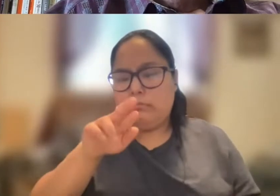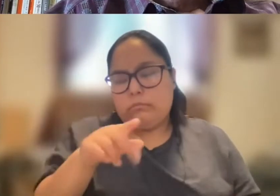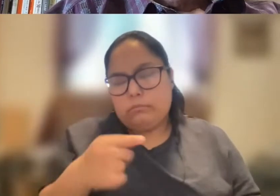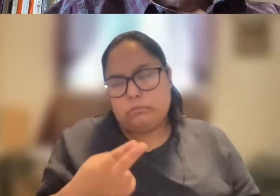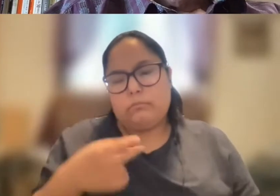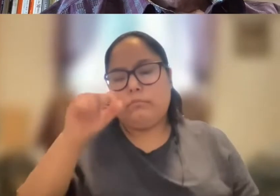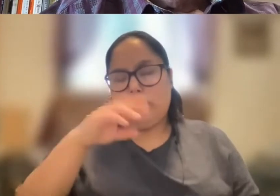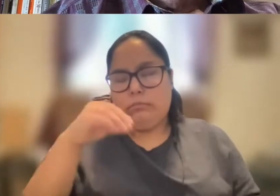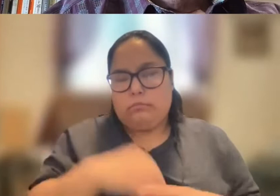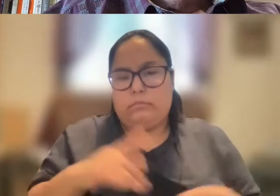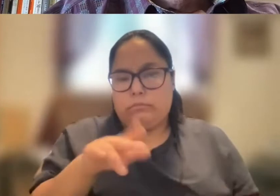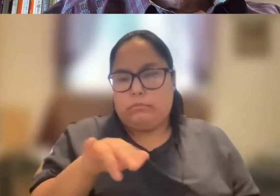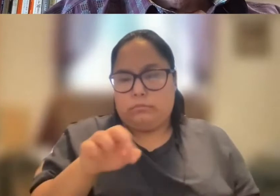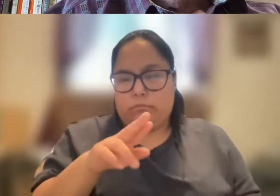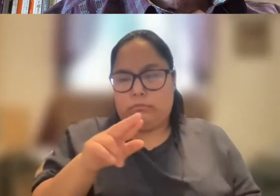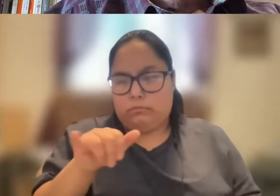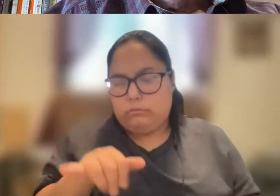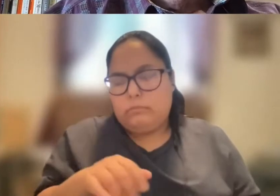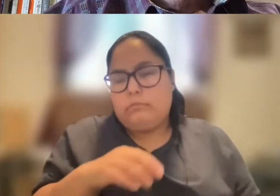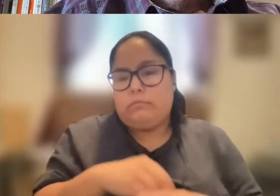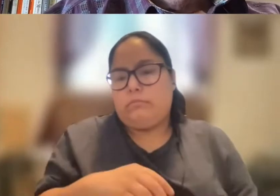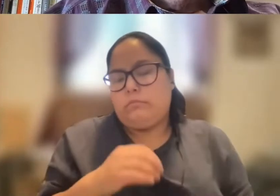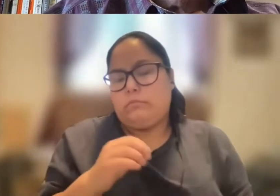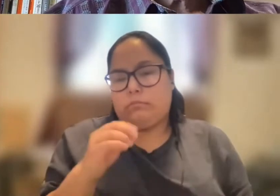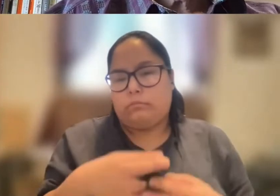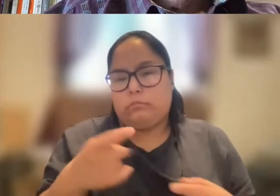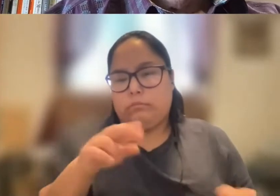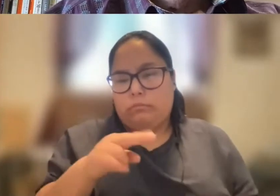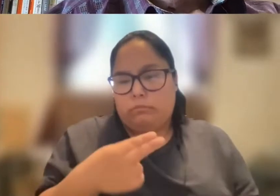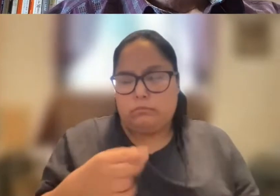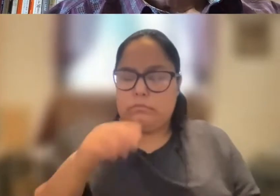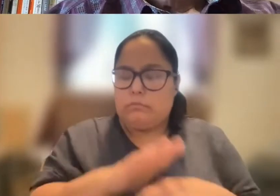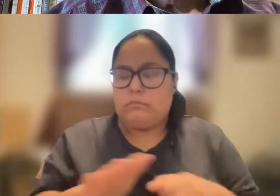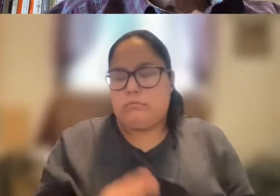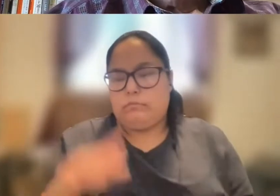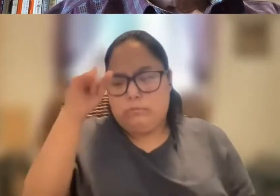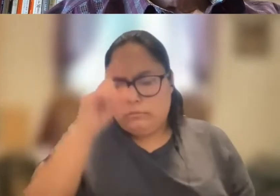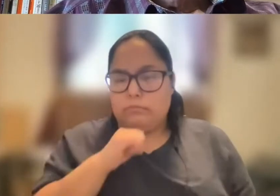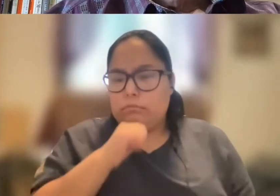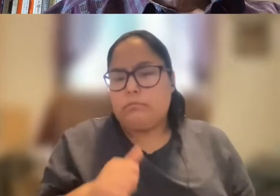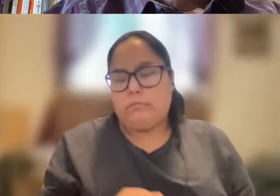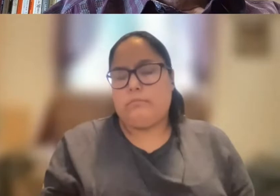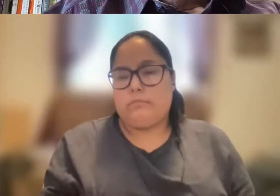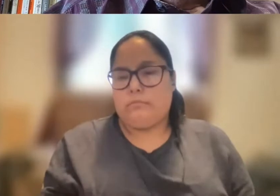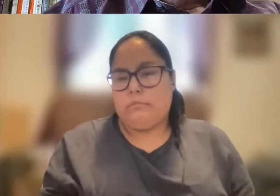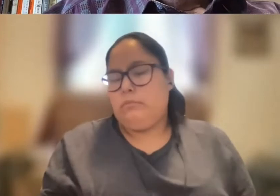health? I was shut down and told, we're not going to discuss that. That's enough. That's enough of that.